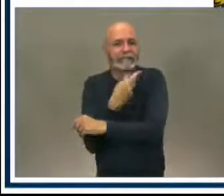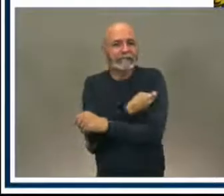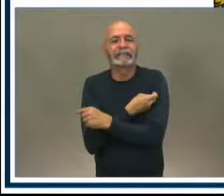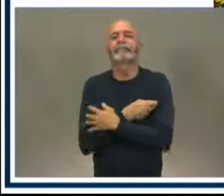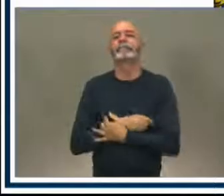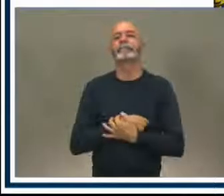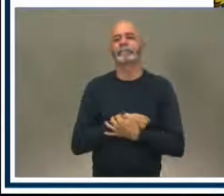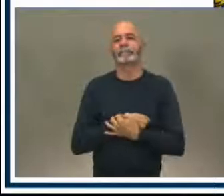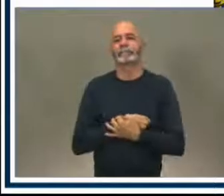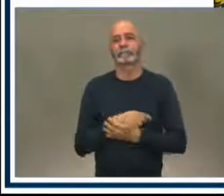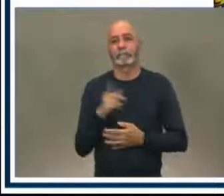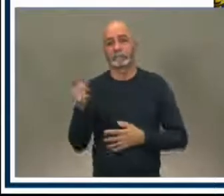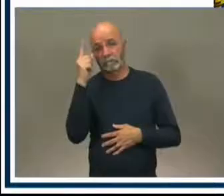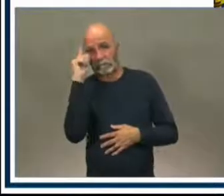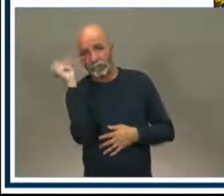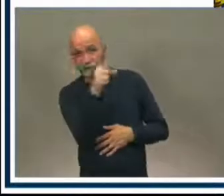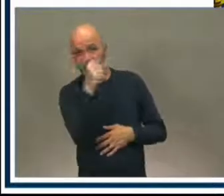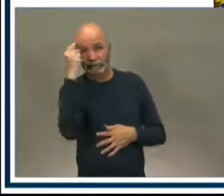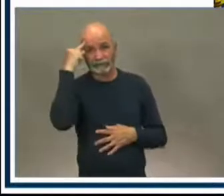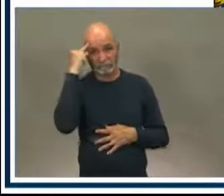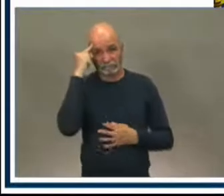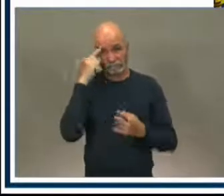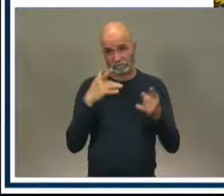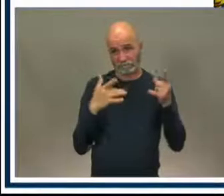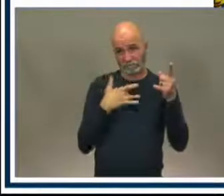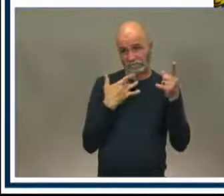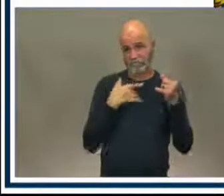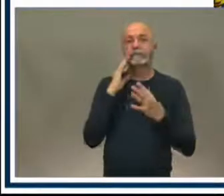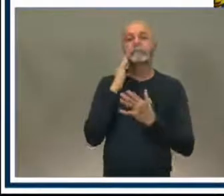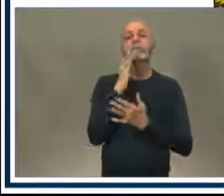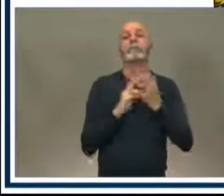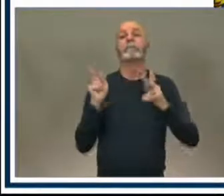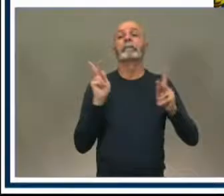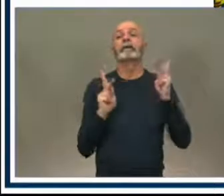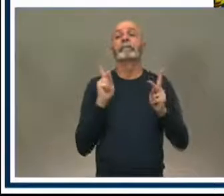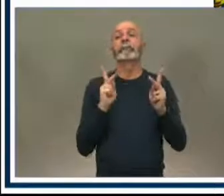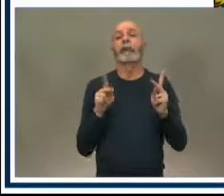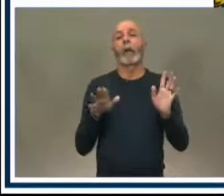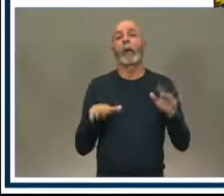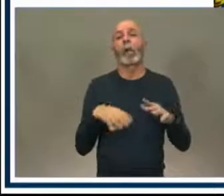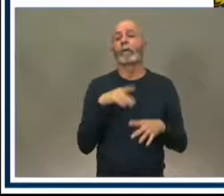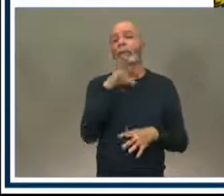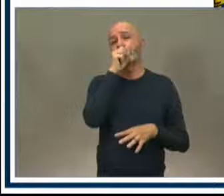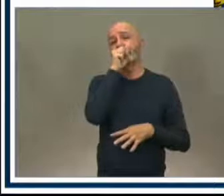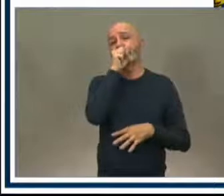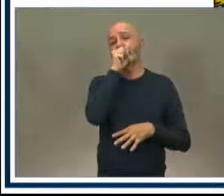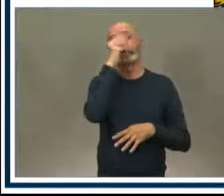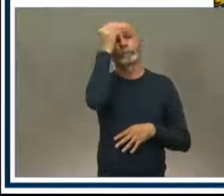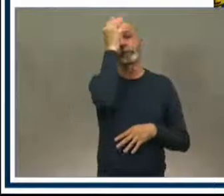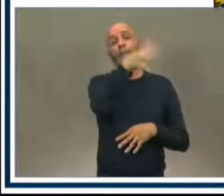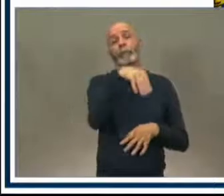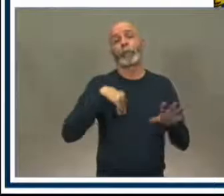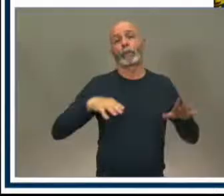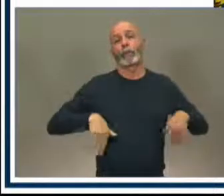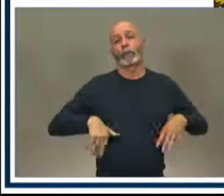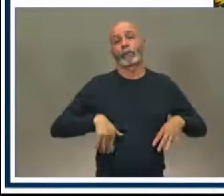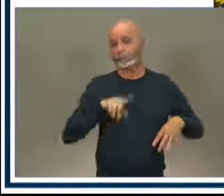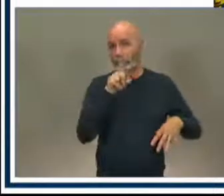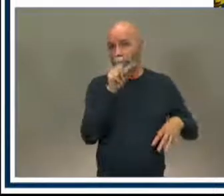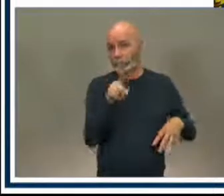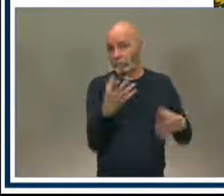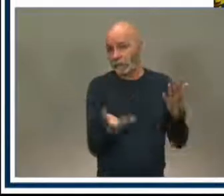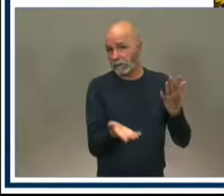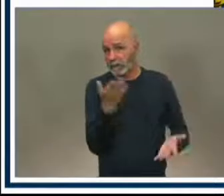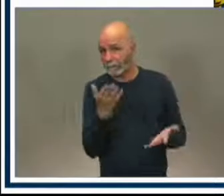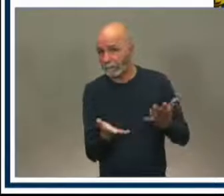are still a number of people who just haven't reported? So when we get the overall reported numbers,